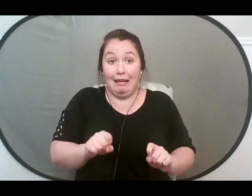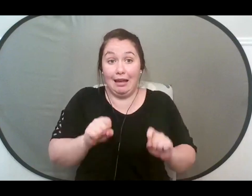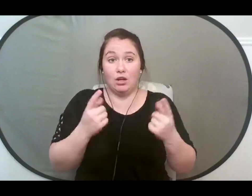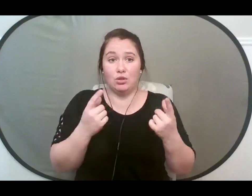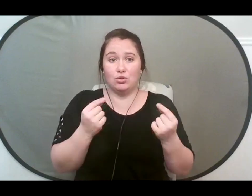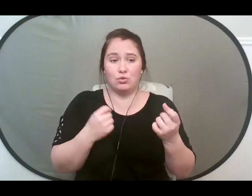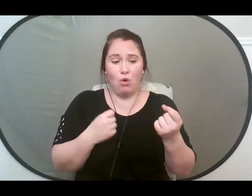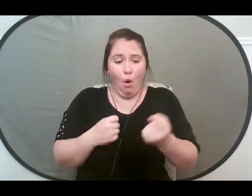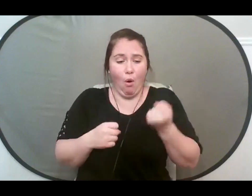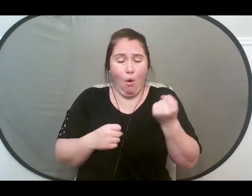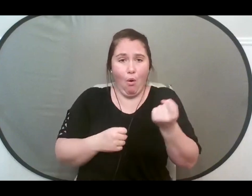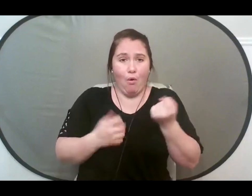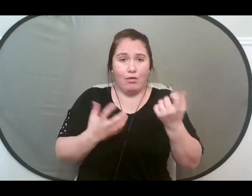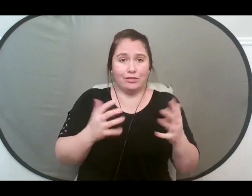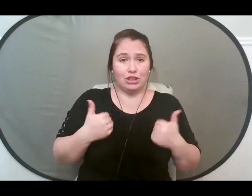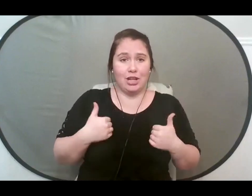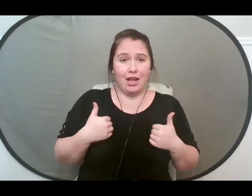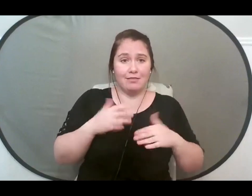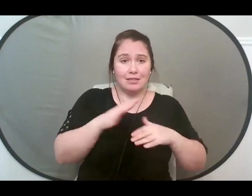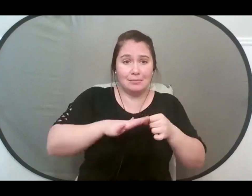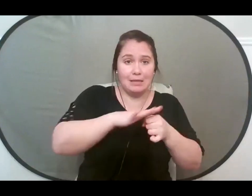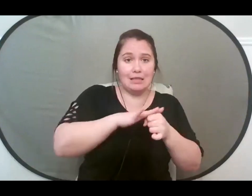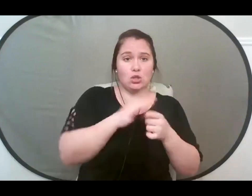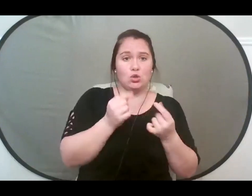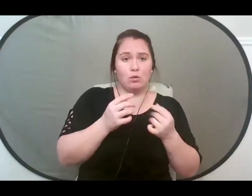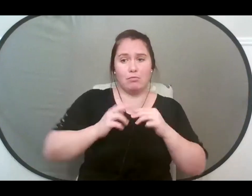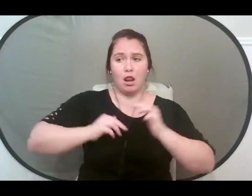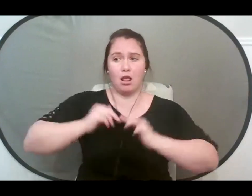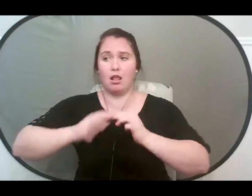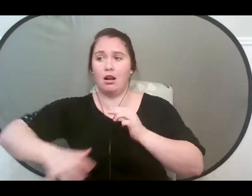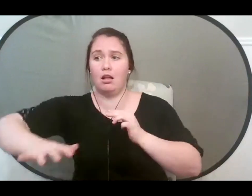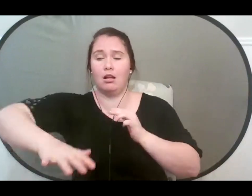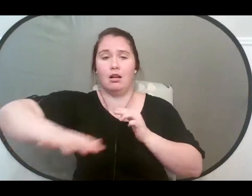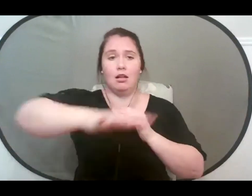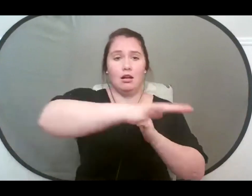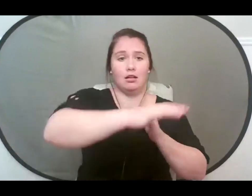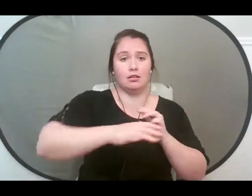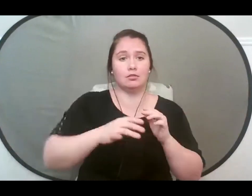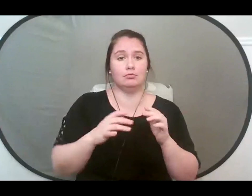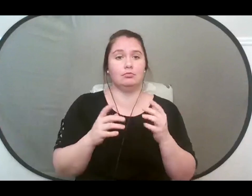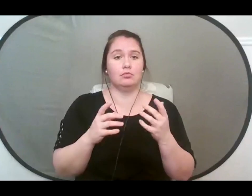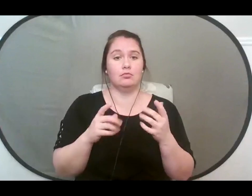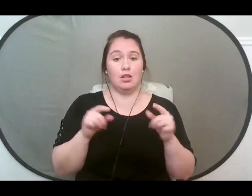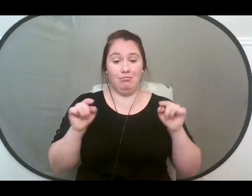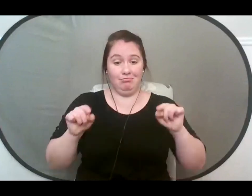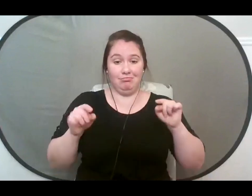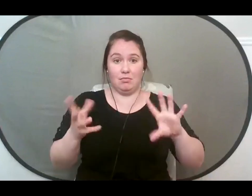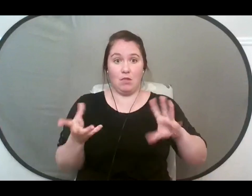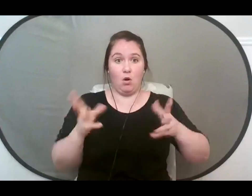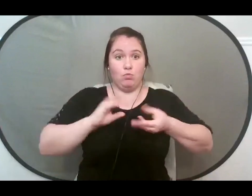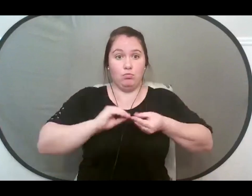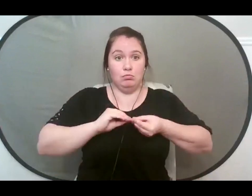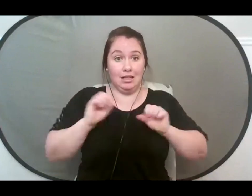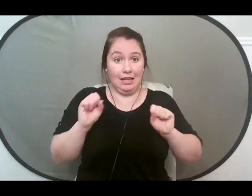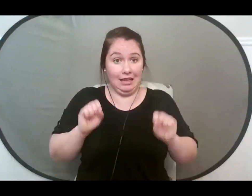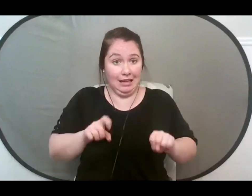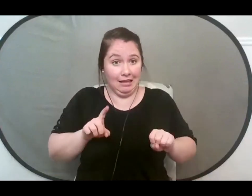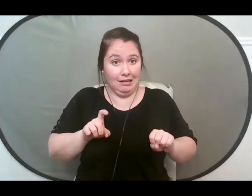existing spaces and build new buildings and kind of incorporate the two together, to